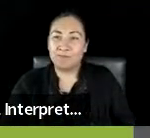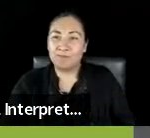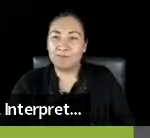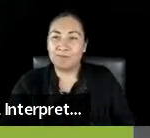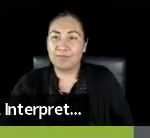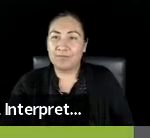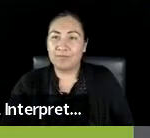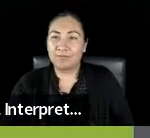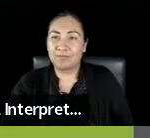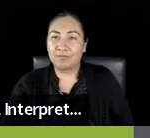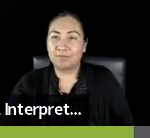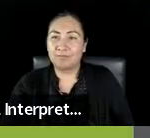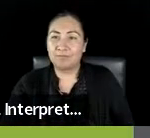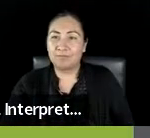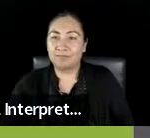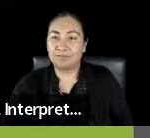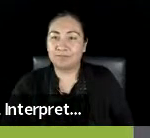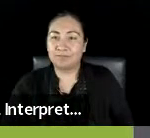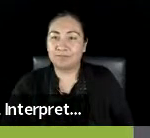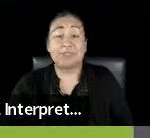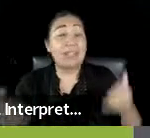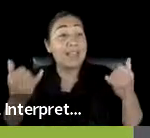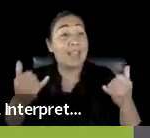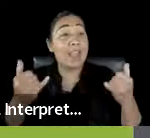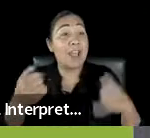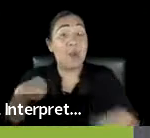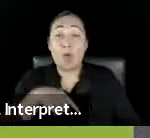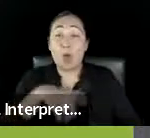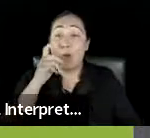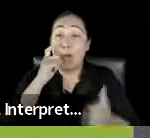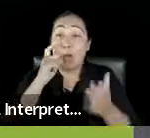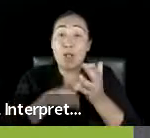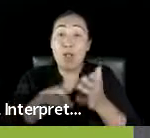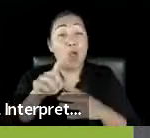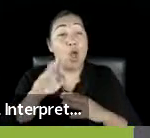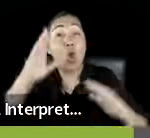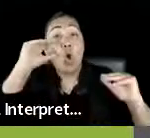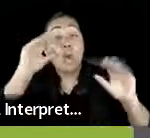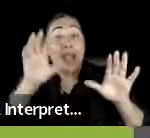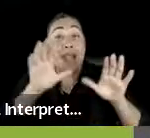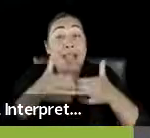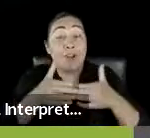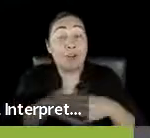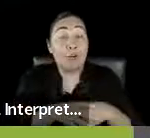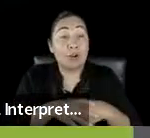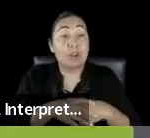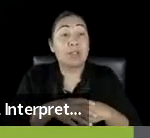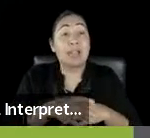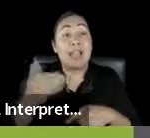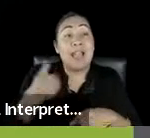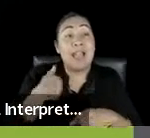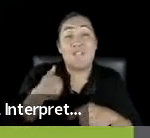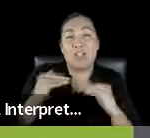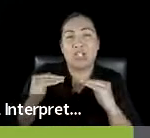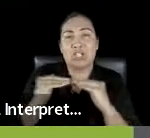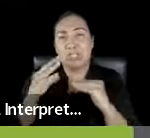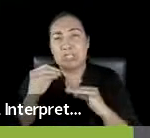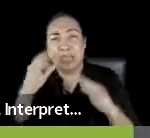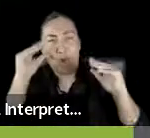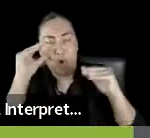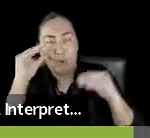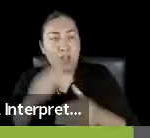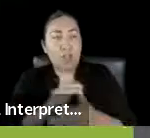All right, now we are going to now recognize the winners in the Hope category. So there's the Justice and the Hope, and